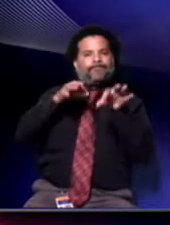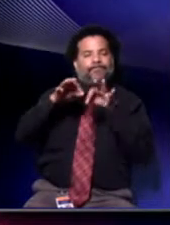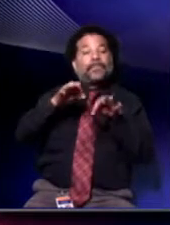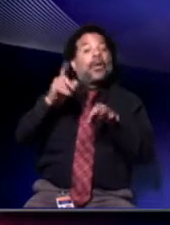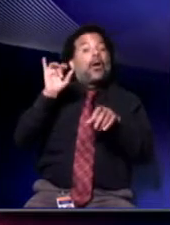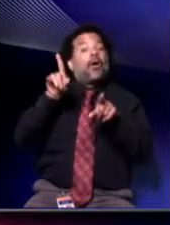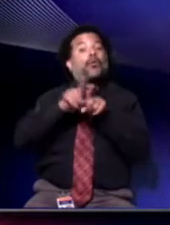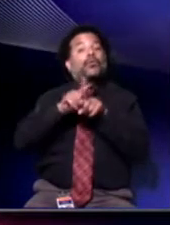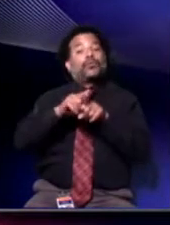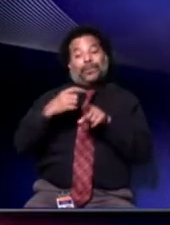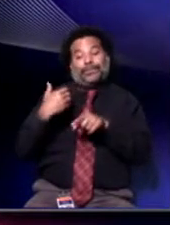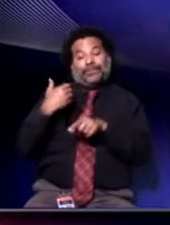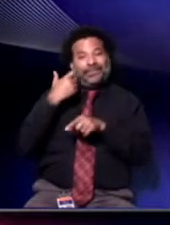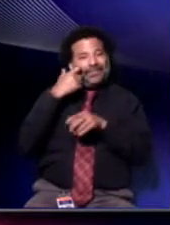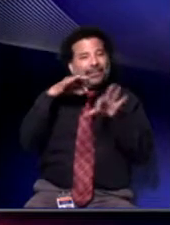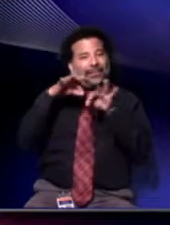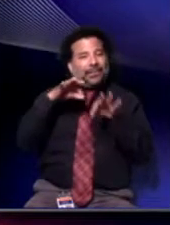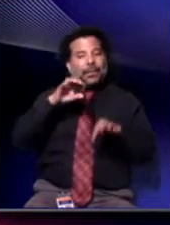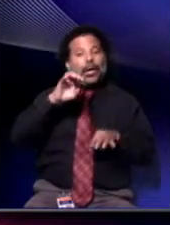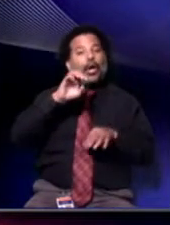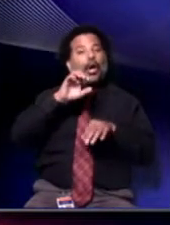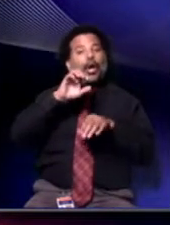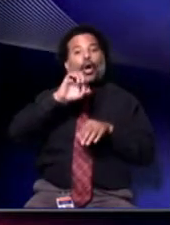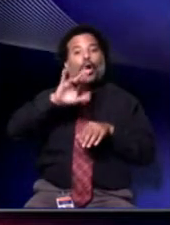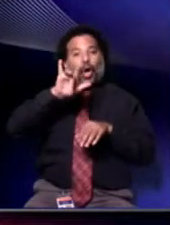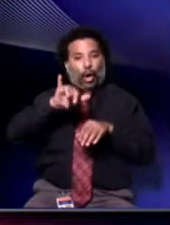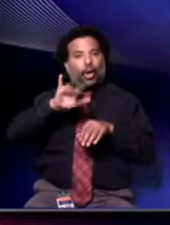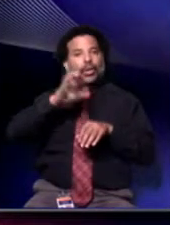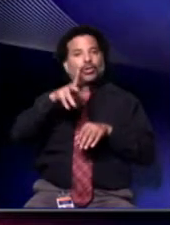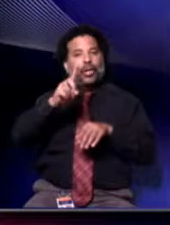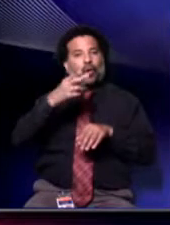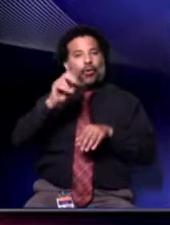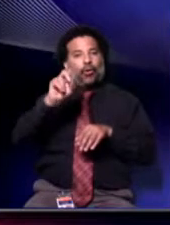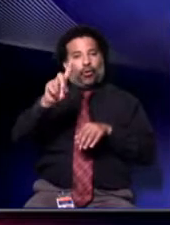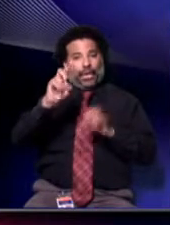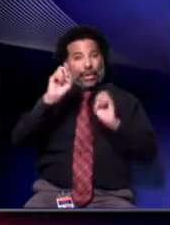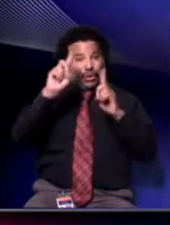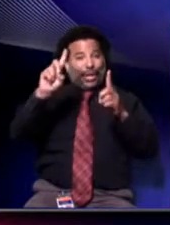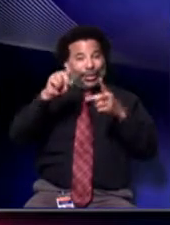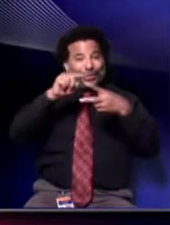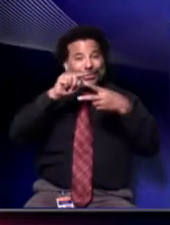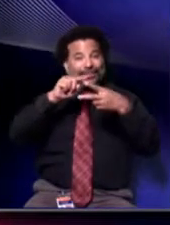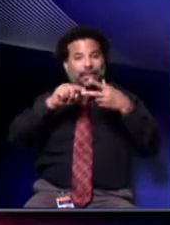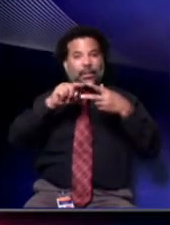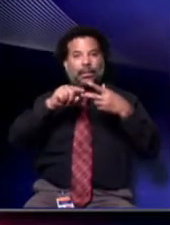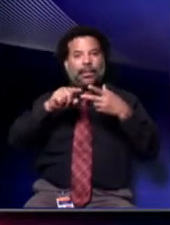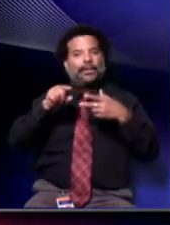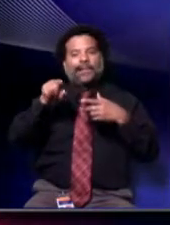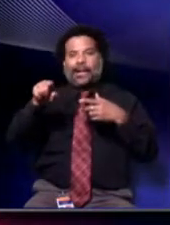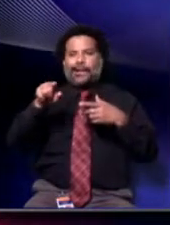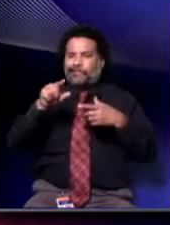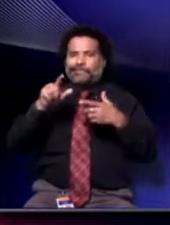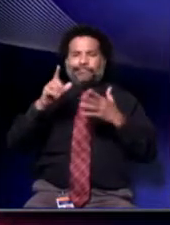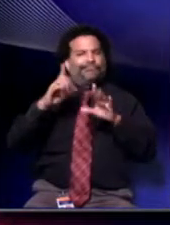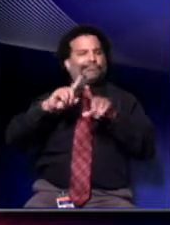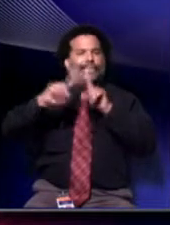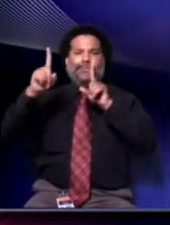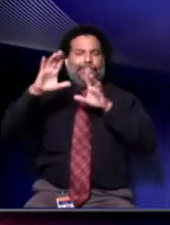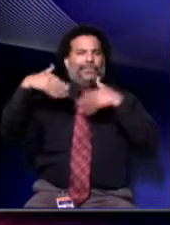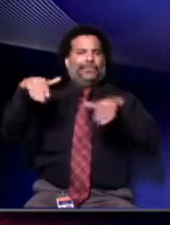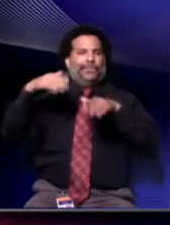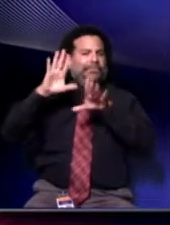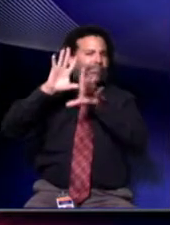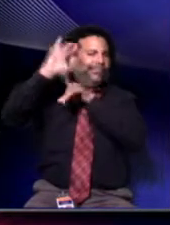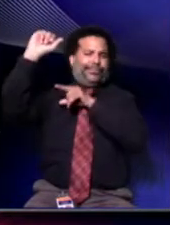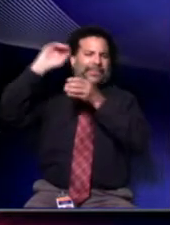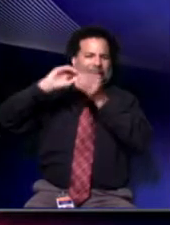family education has 1 in 24, which is just way above and beyond any other group